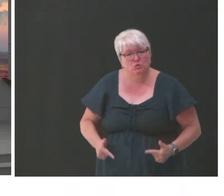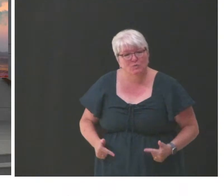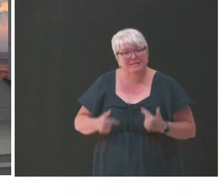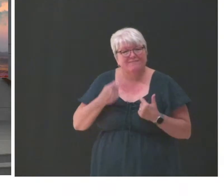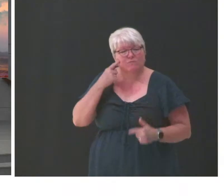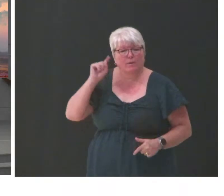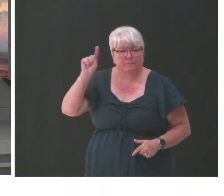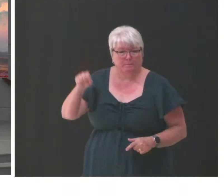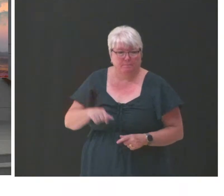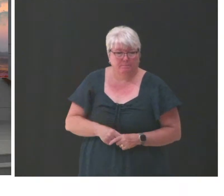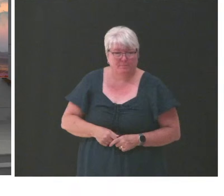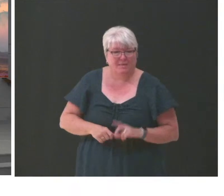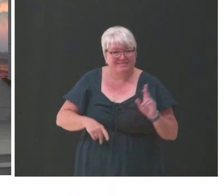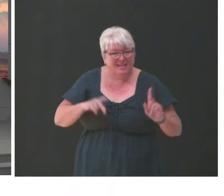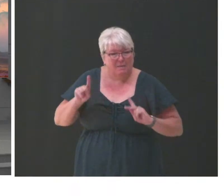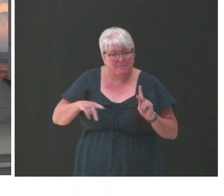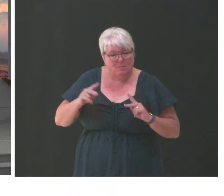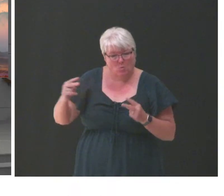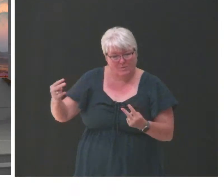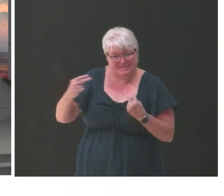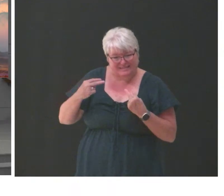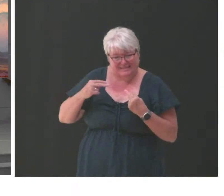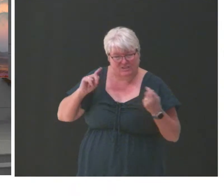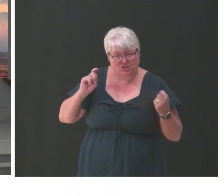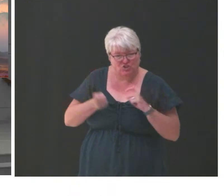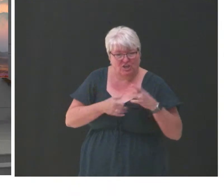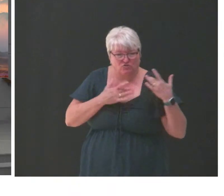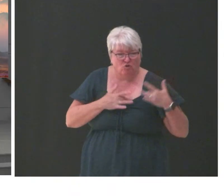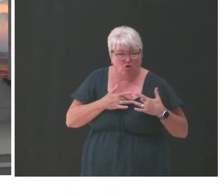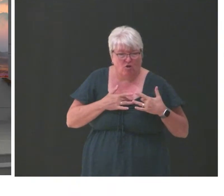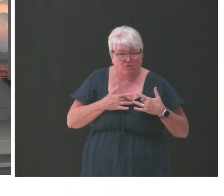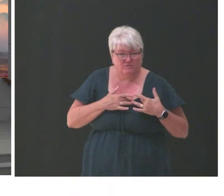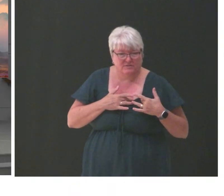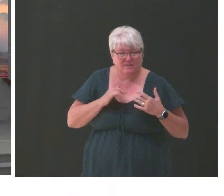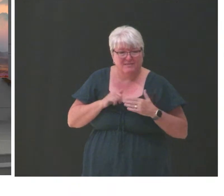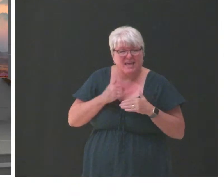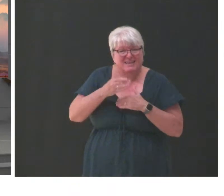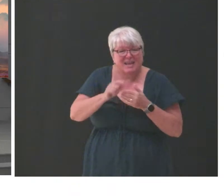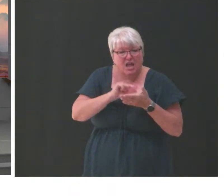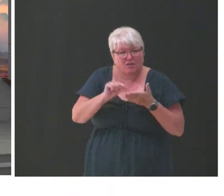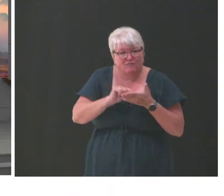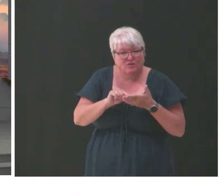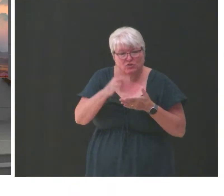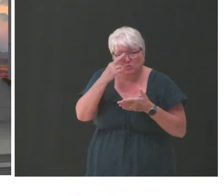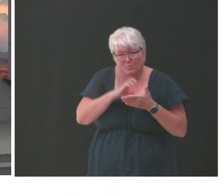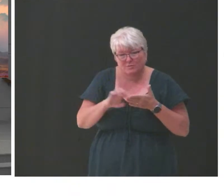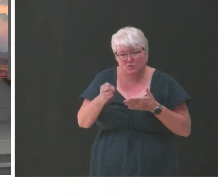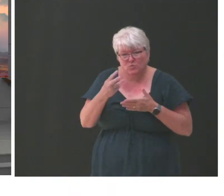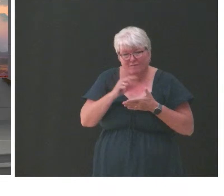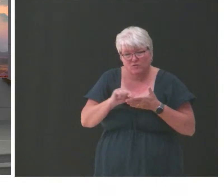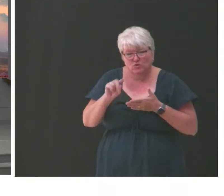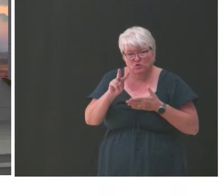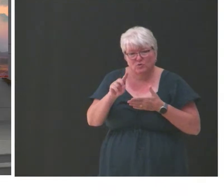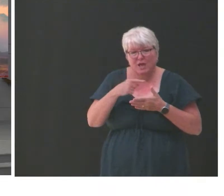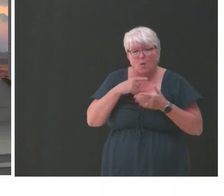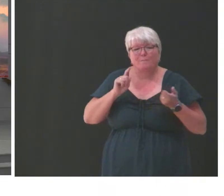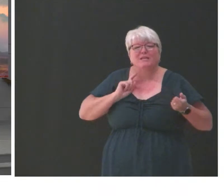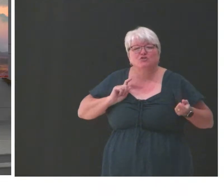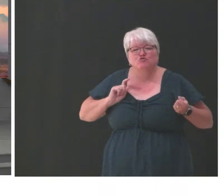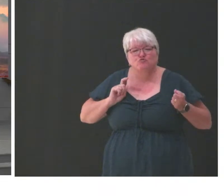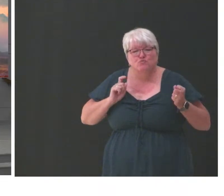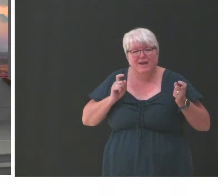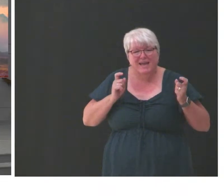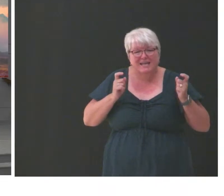him, that people would see the change in our hearts. That very next verse in Romans 12, verse 2, that we would be